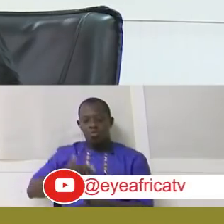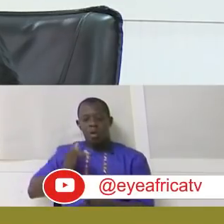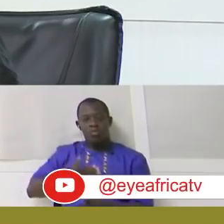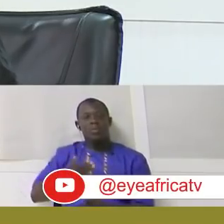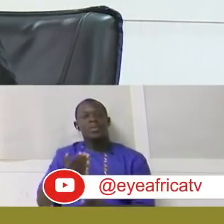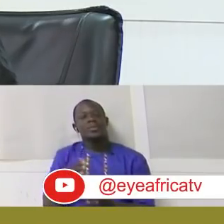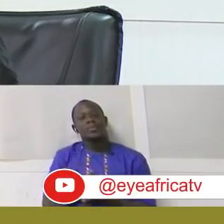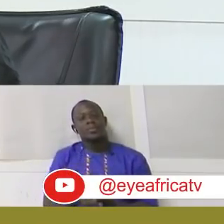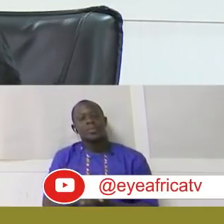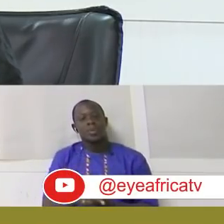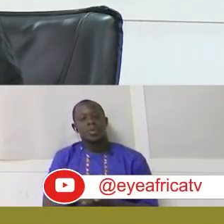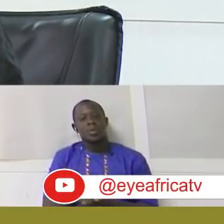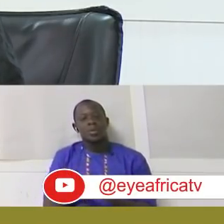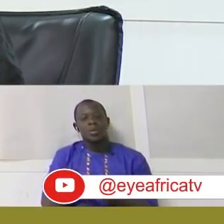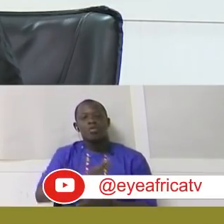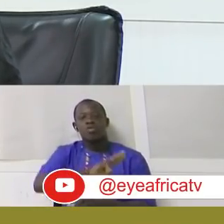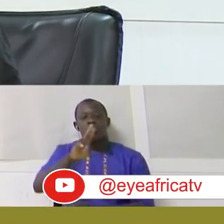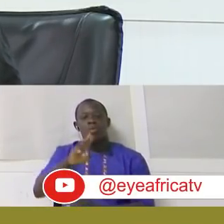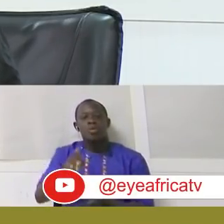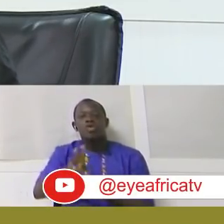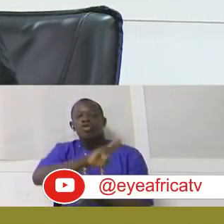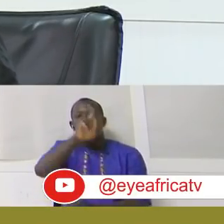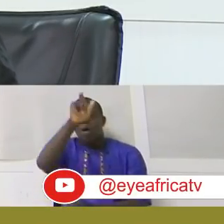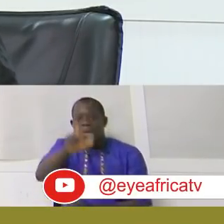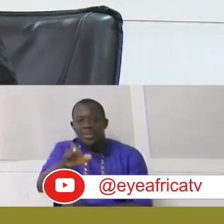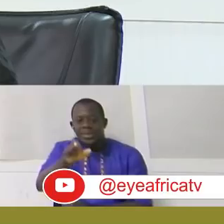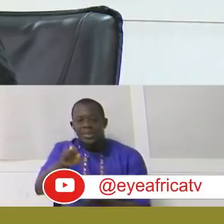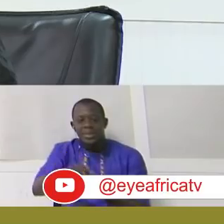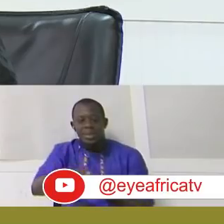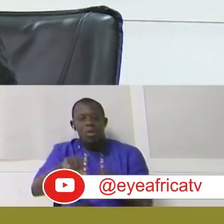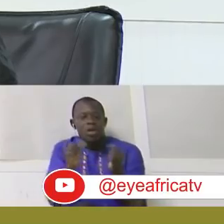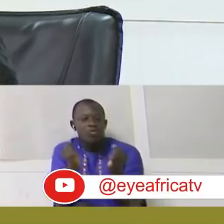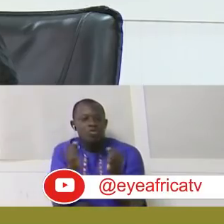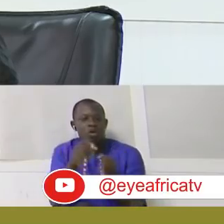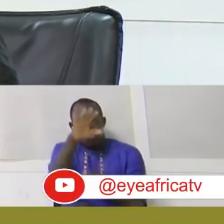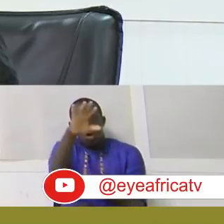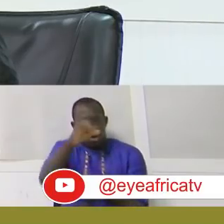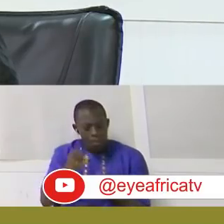women. Ken bañut faj ma? Ken bañut faj ma? No one